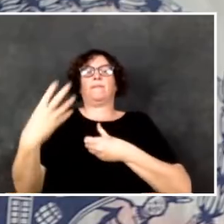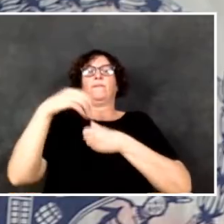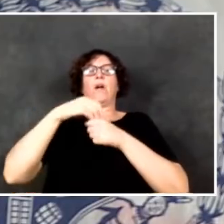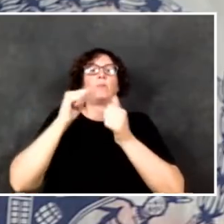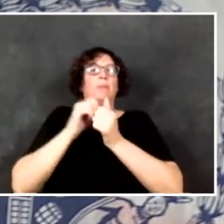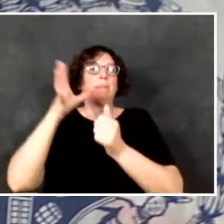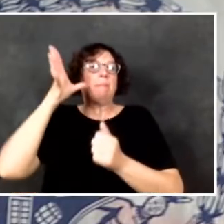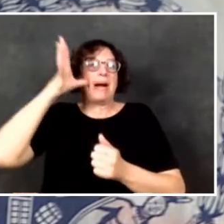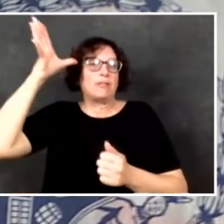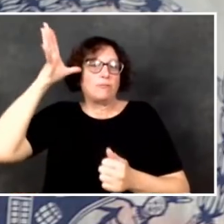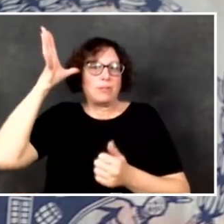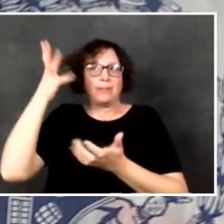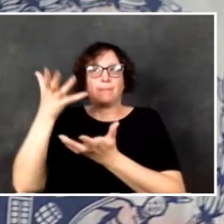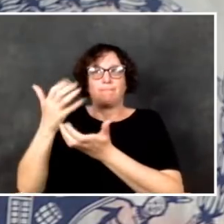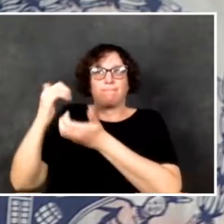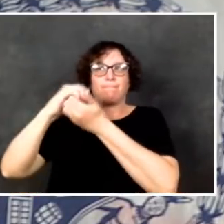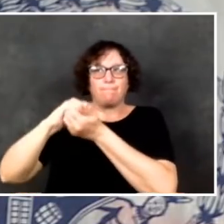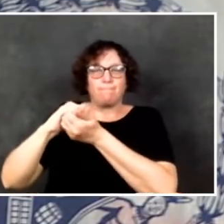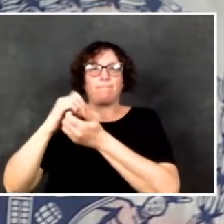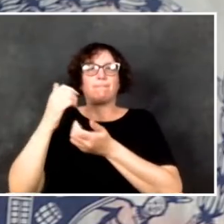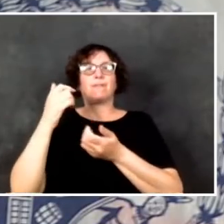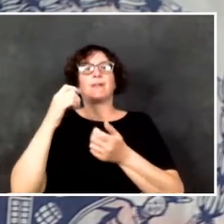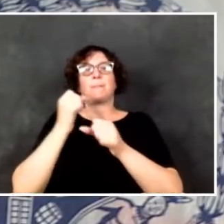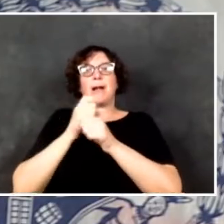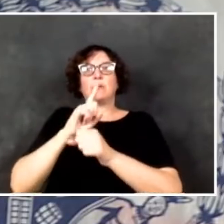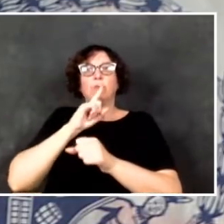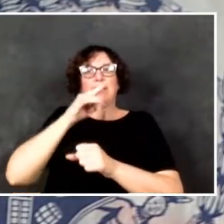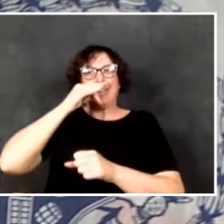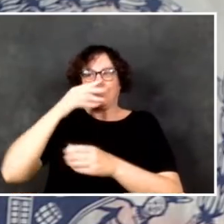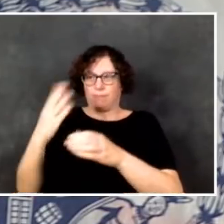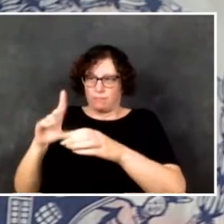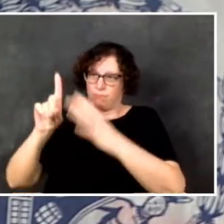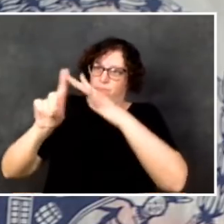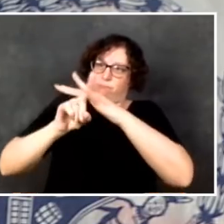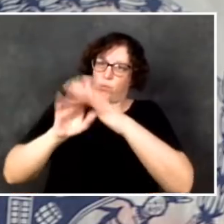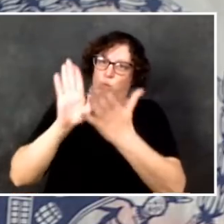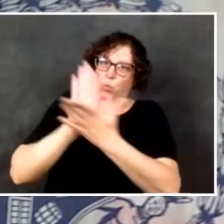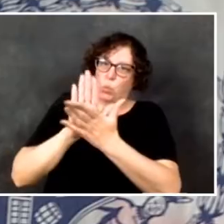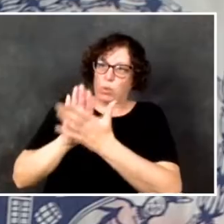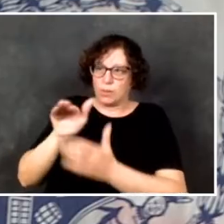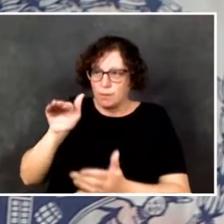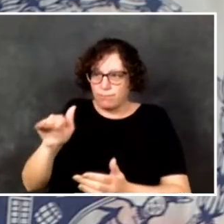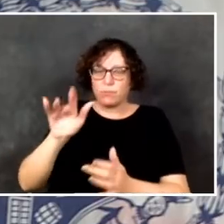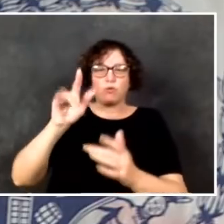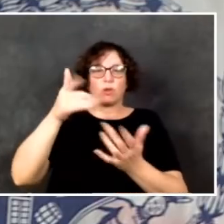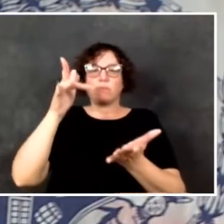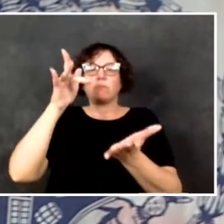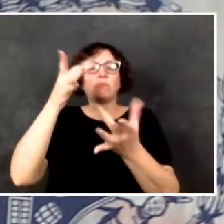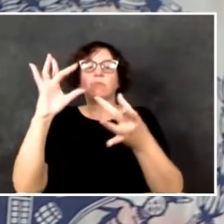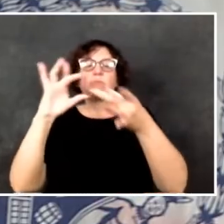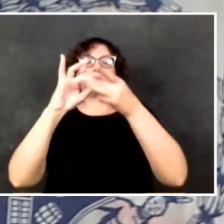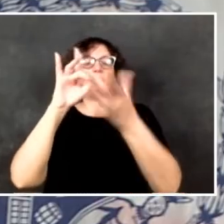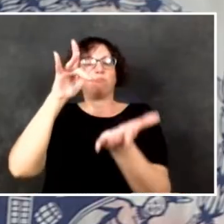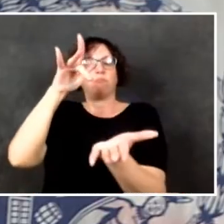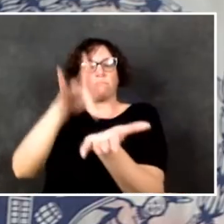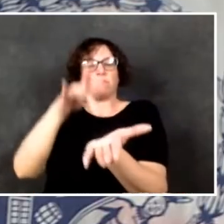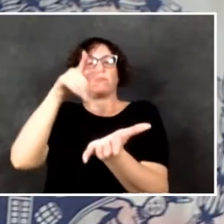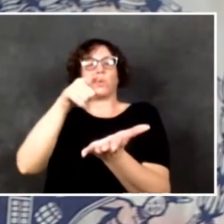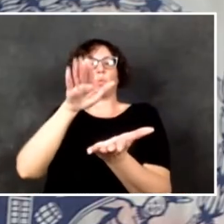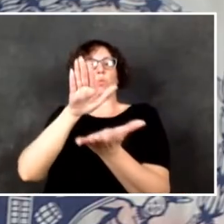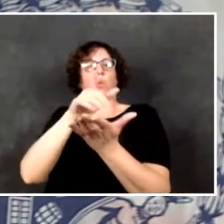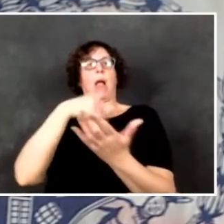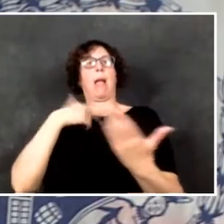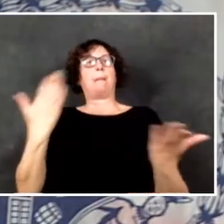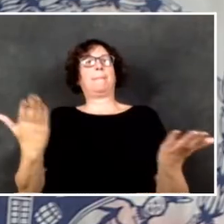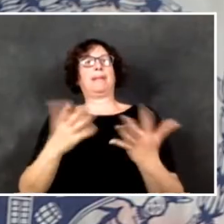and everyone was learning a new way of life, that it was hard to know who was engaged and how often, and trying to get